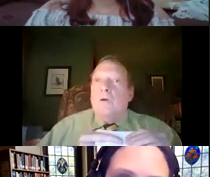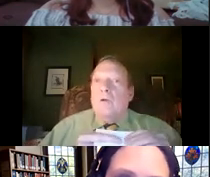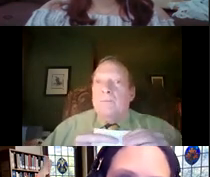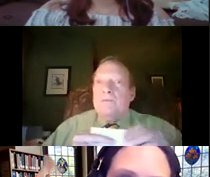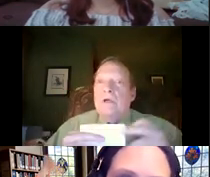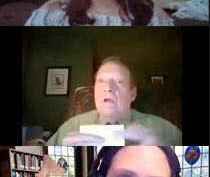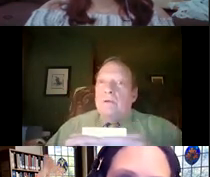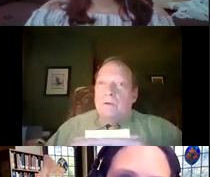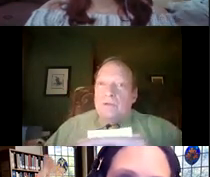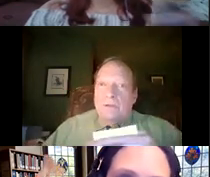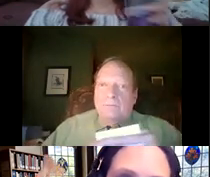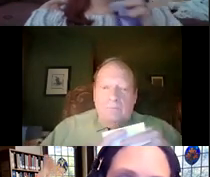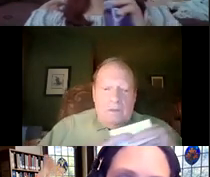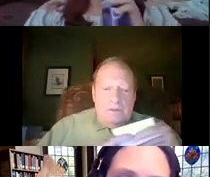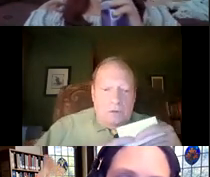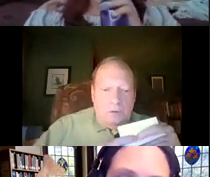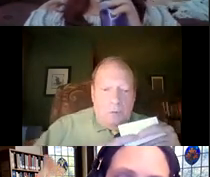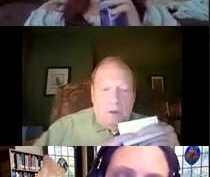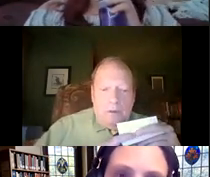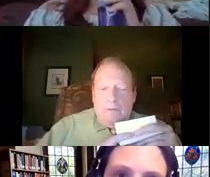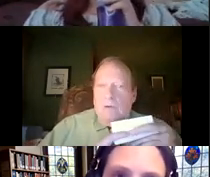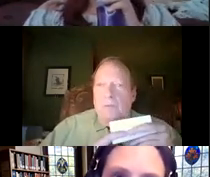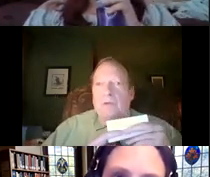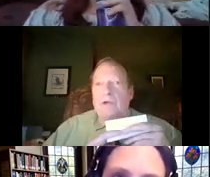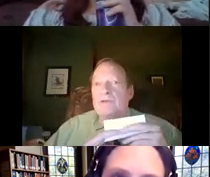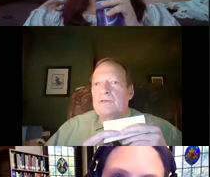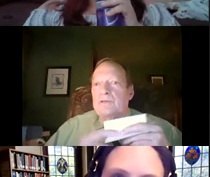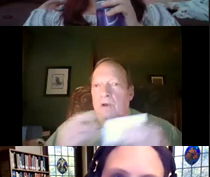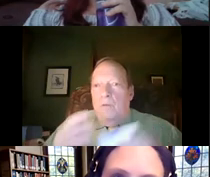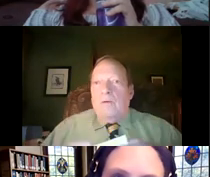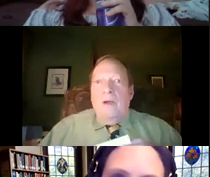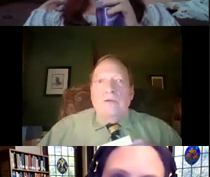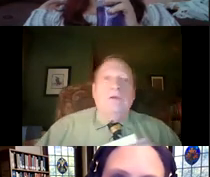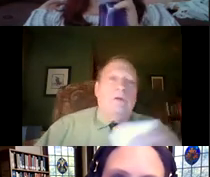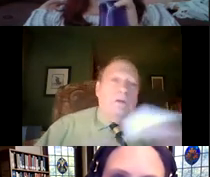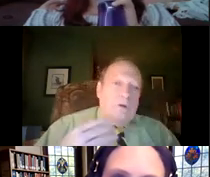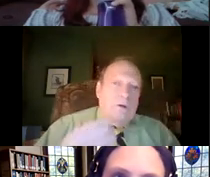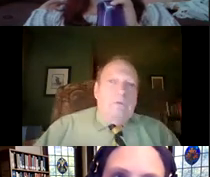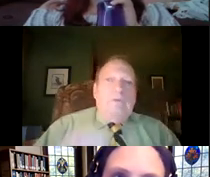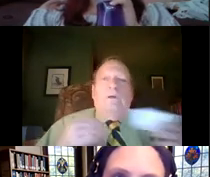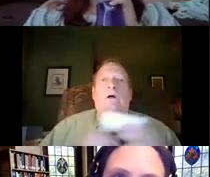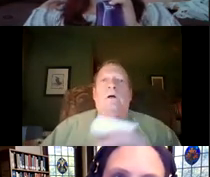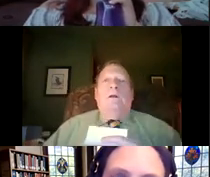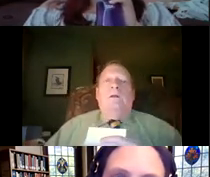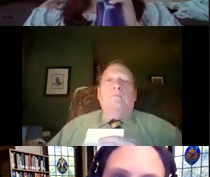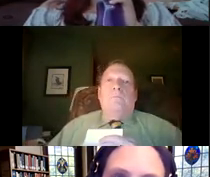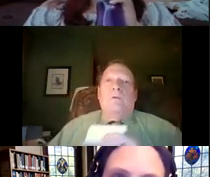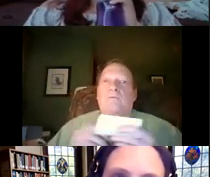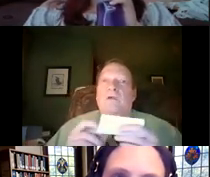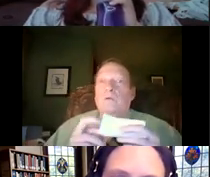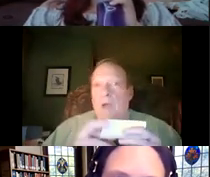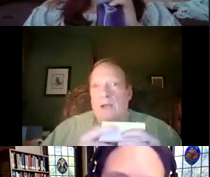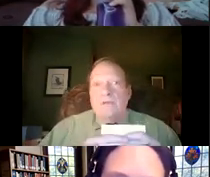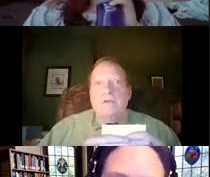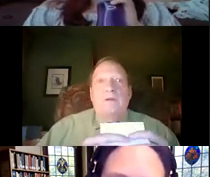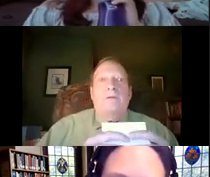professional programs: nursing, social work, criminal justice, recreation and leisure, and